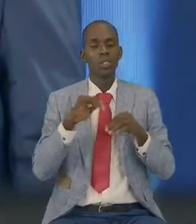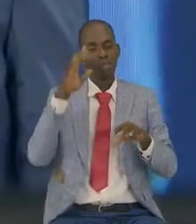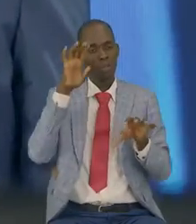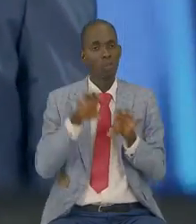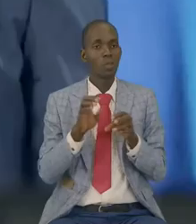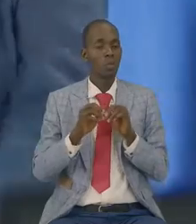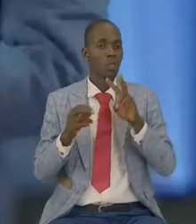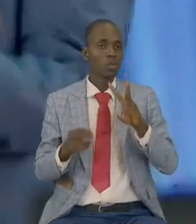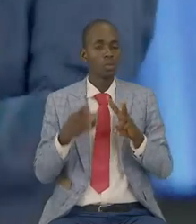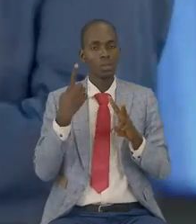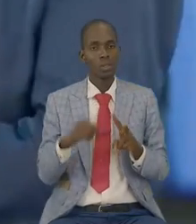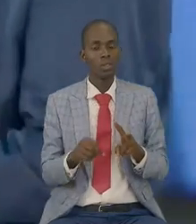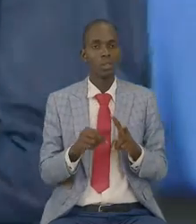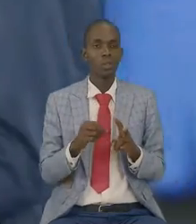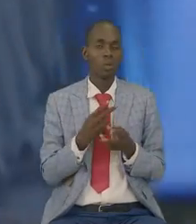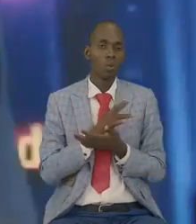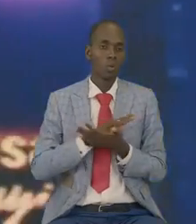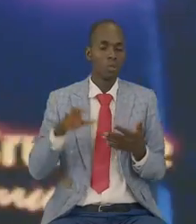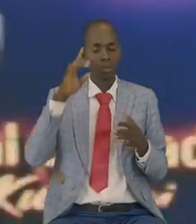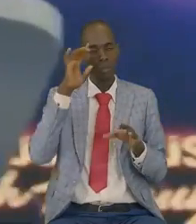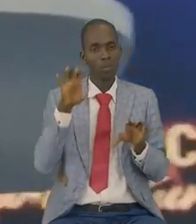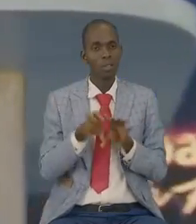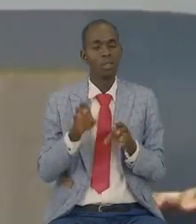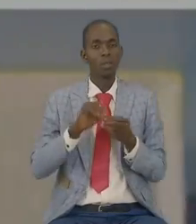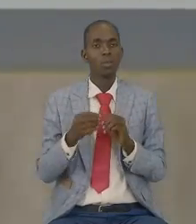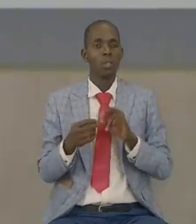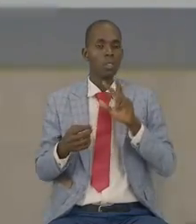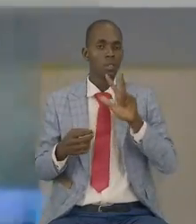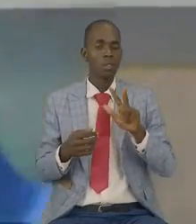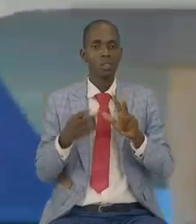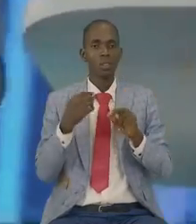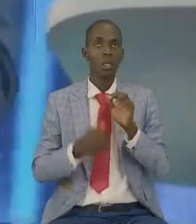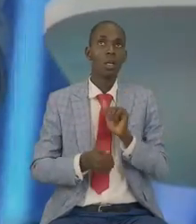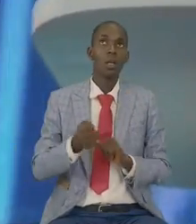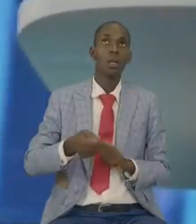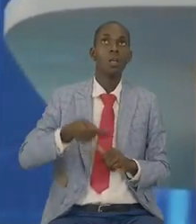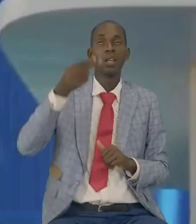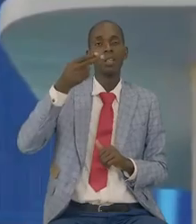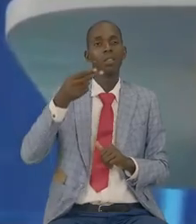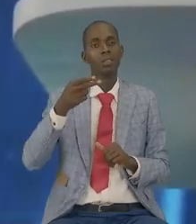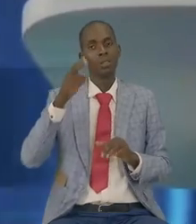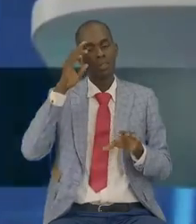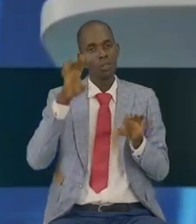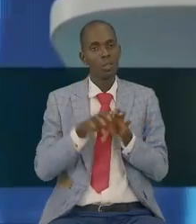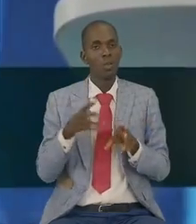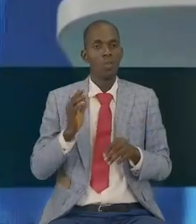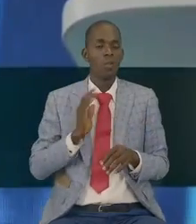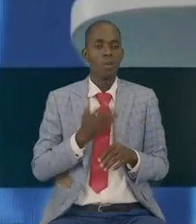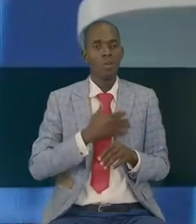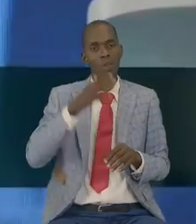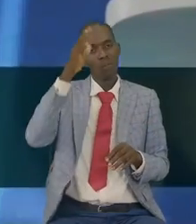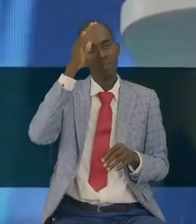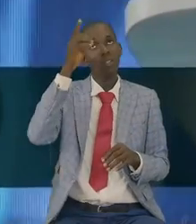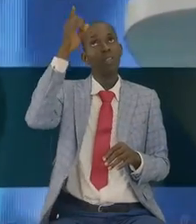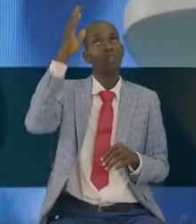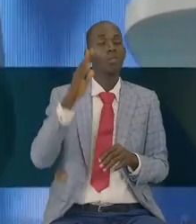two is the holy covenant. Number three is the highest covenant of our Father God. His